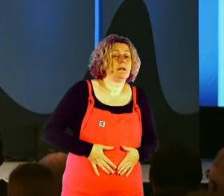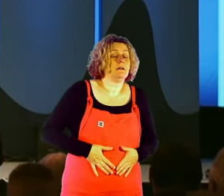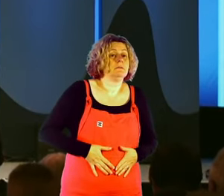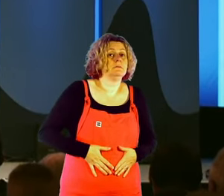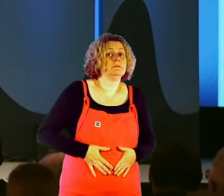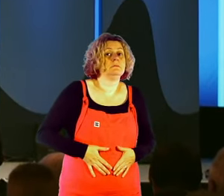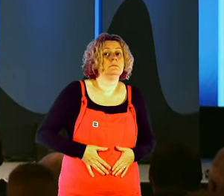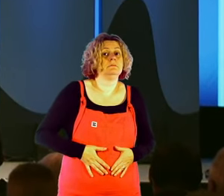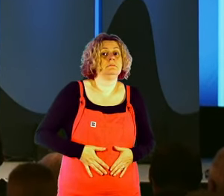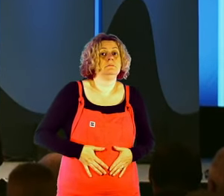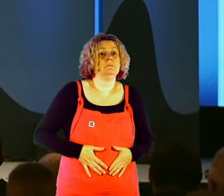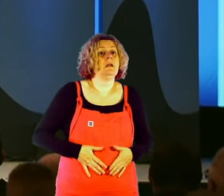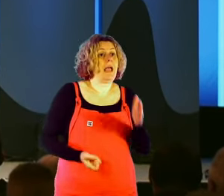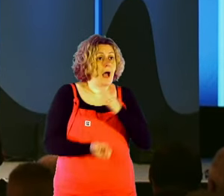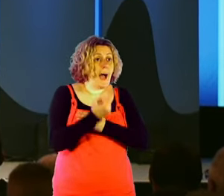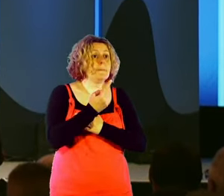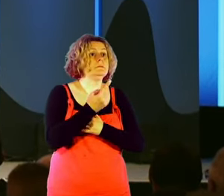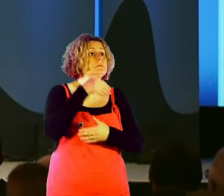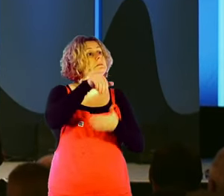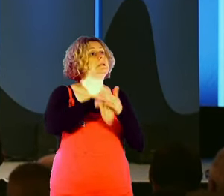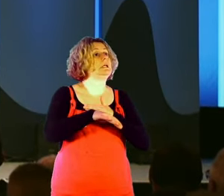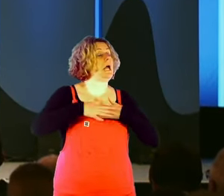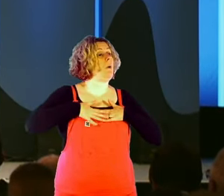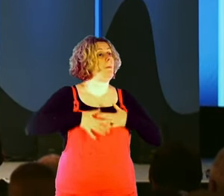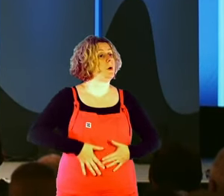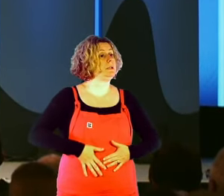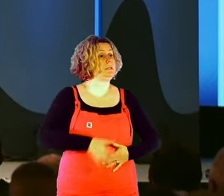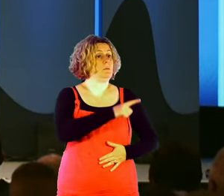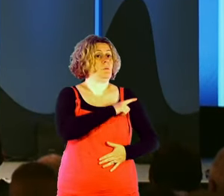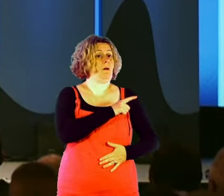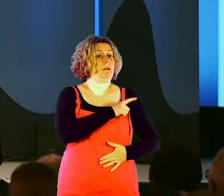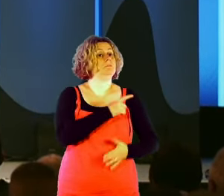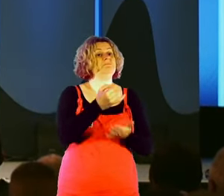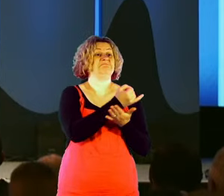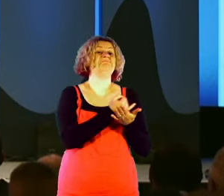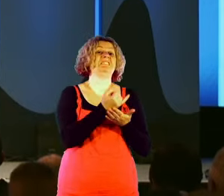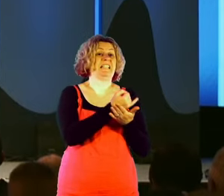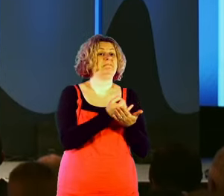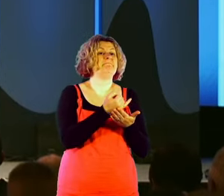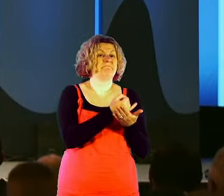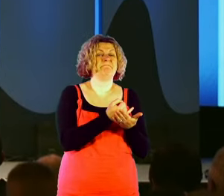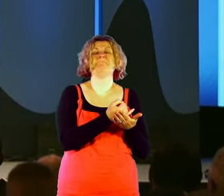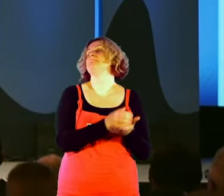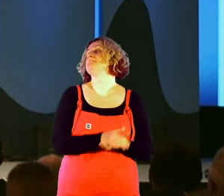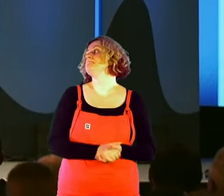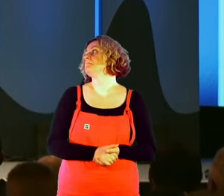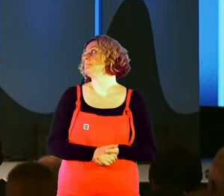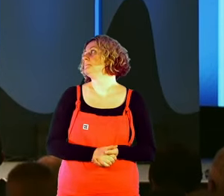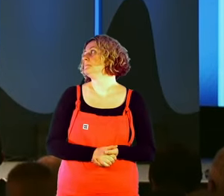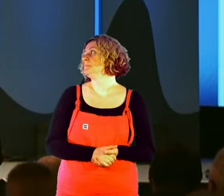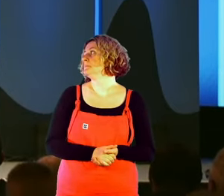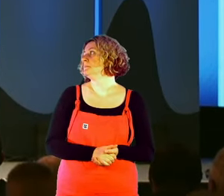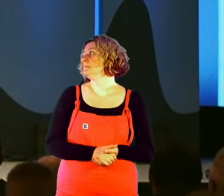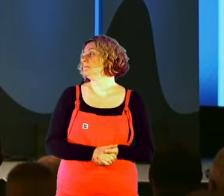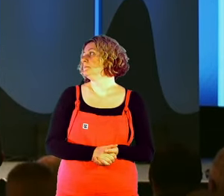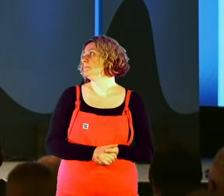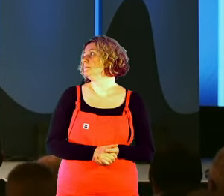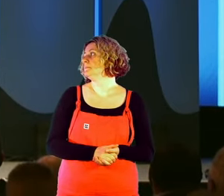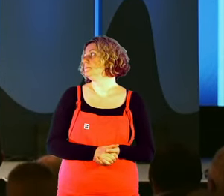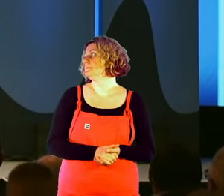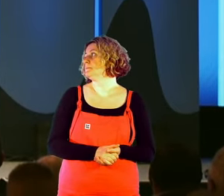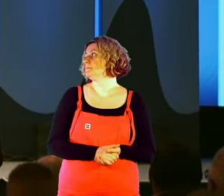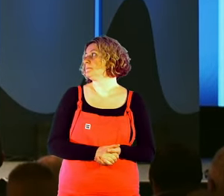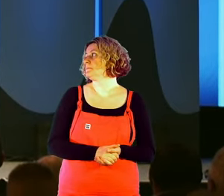takes place in and through our bodies because of sin. If you want to think more about our